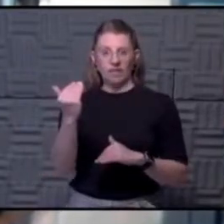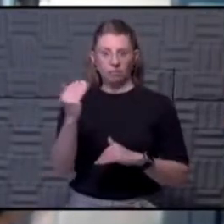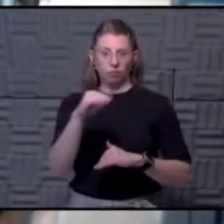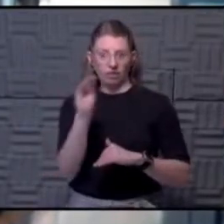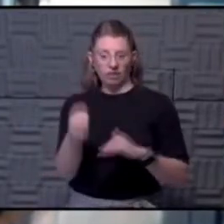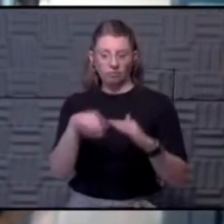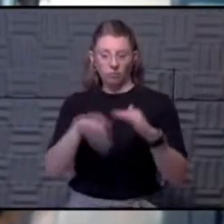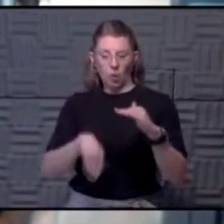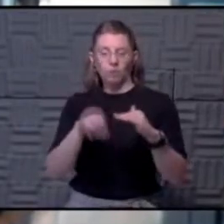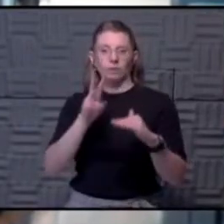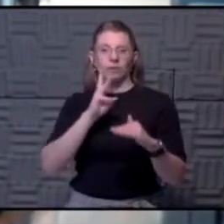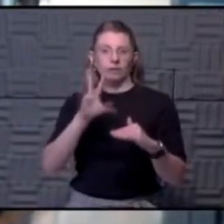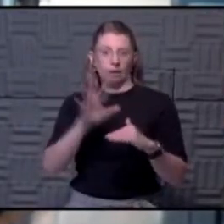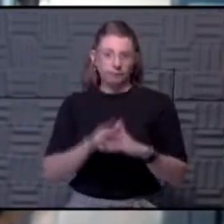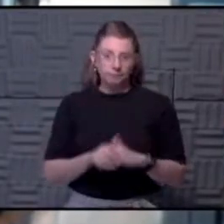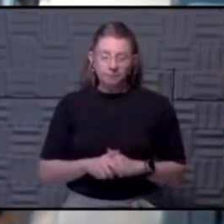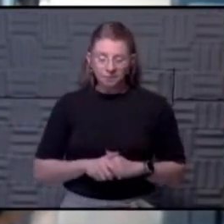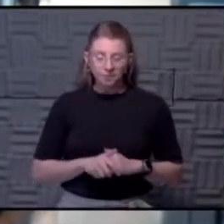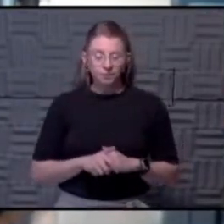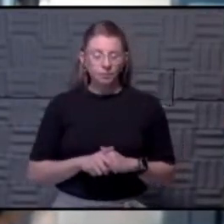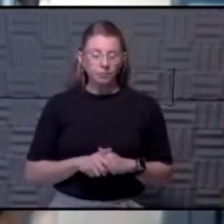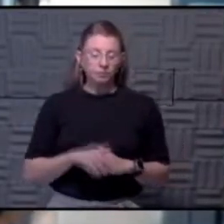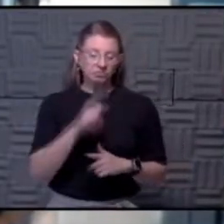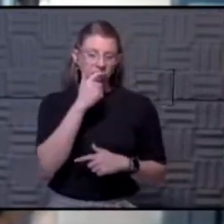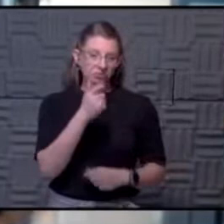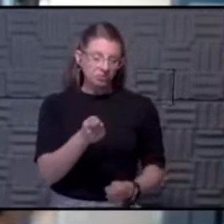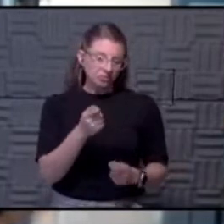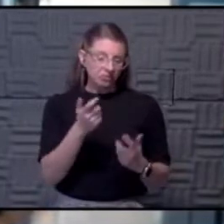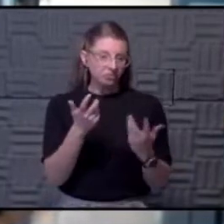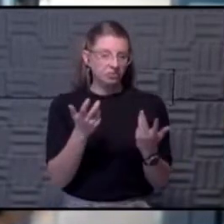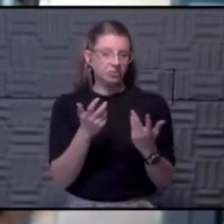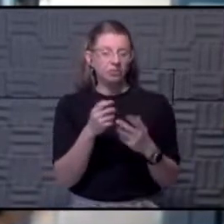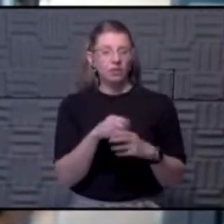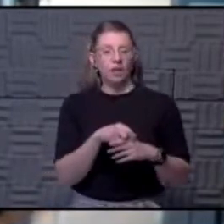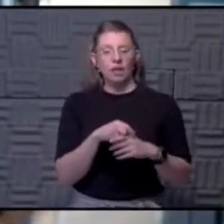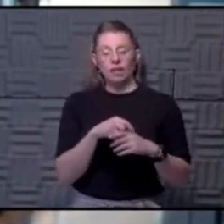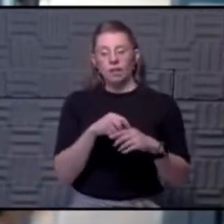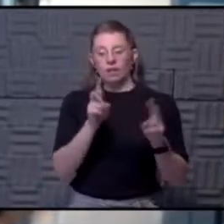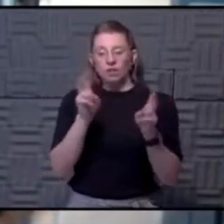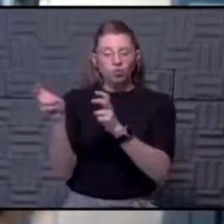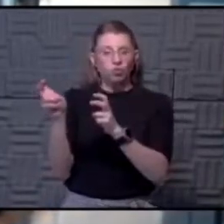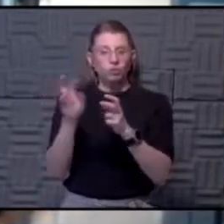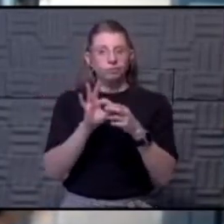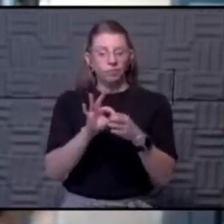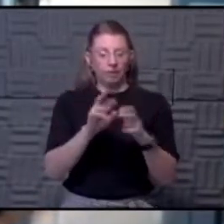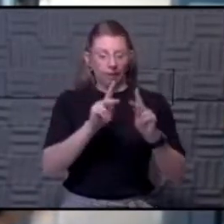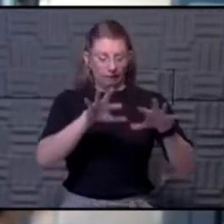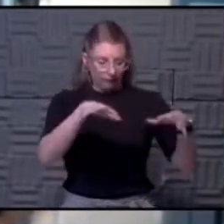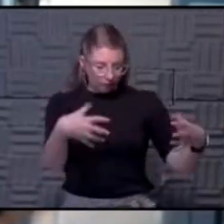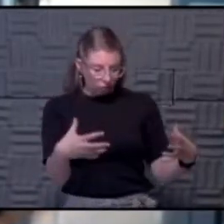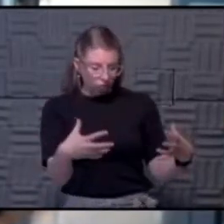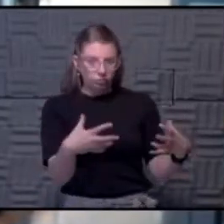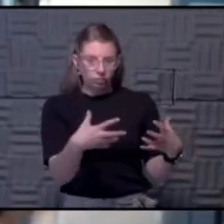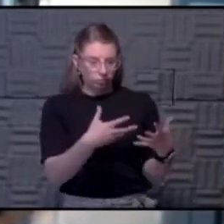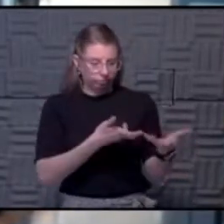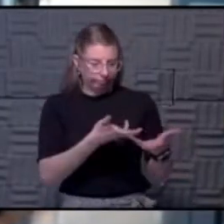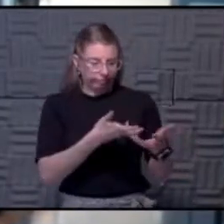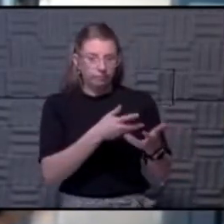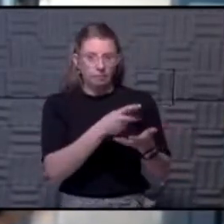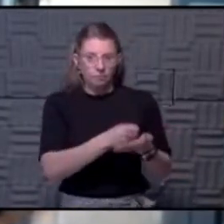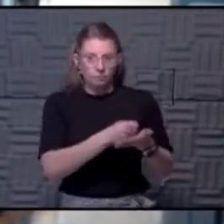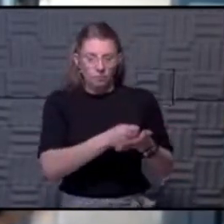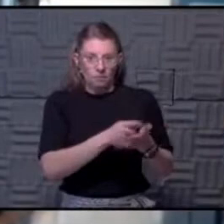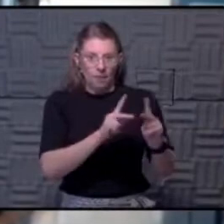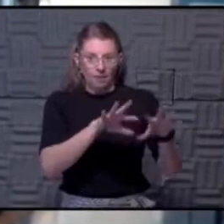65. So it's an issue of collectivism. How much do you treat a population and